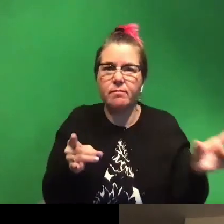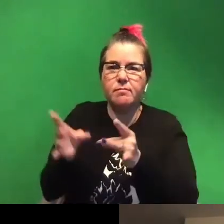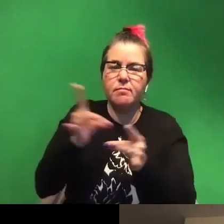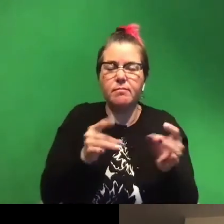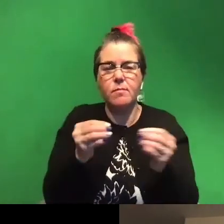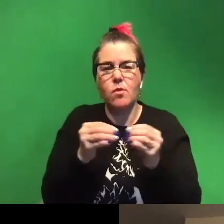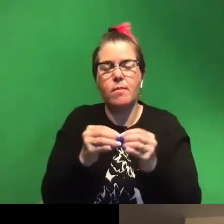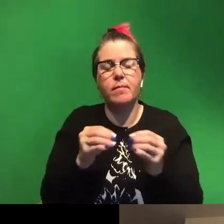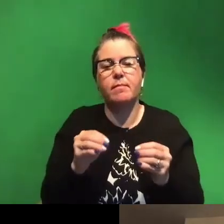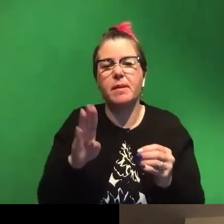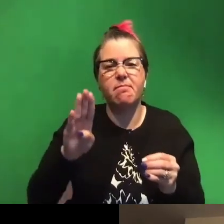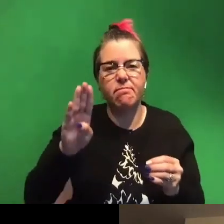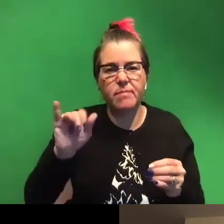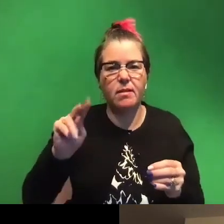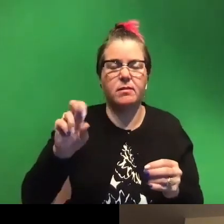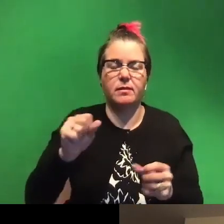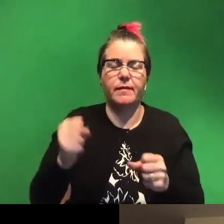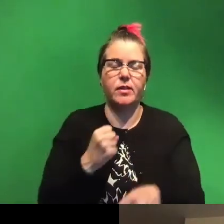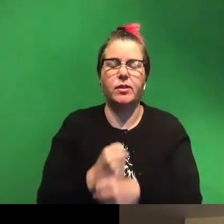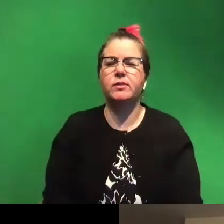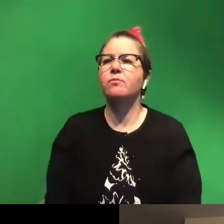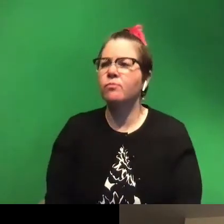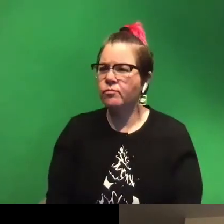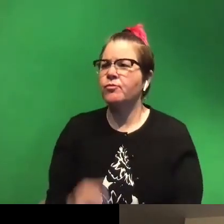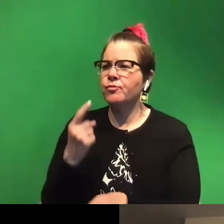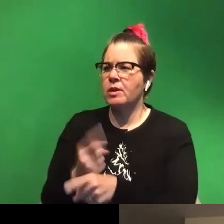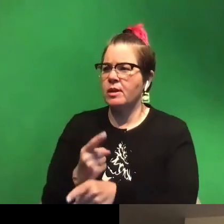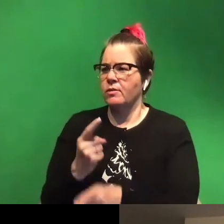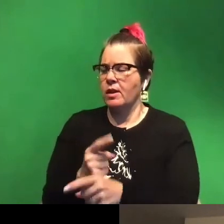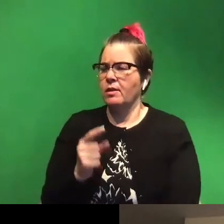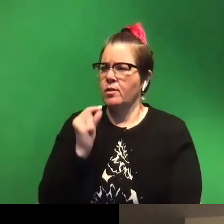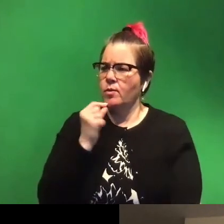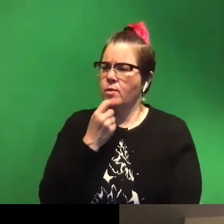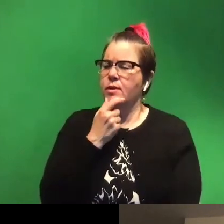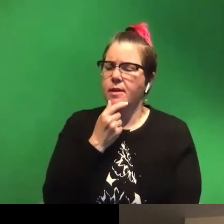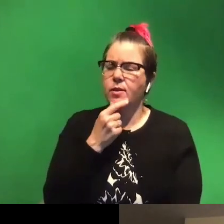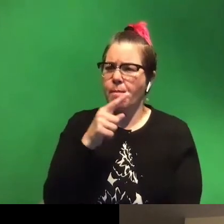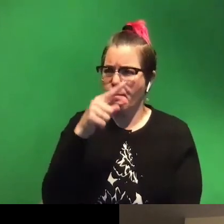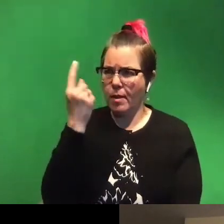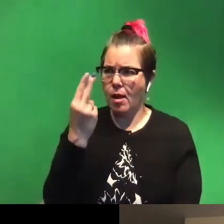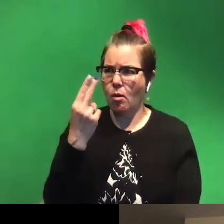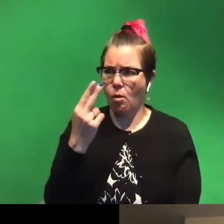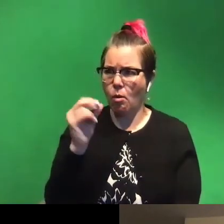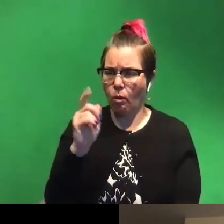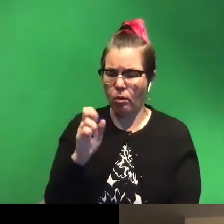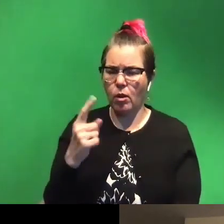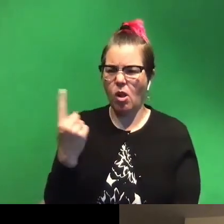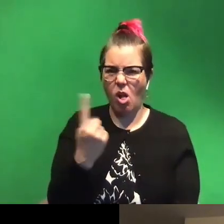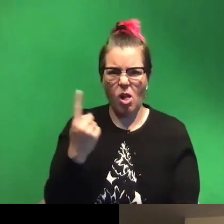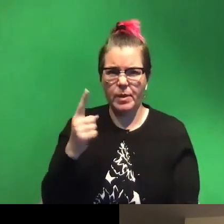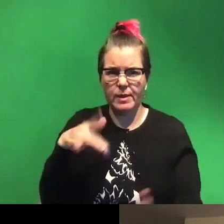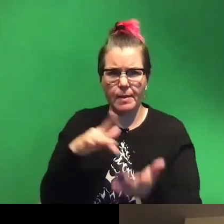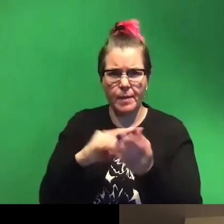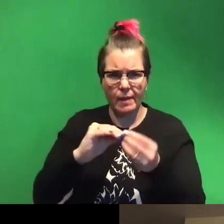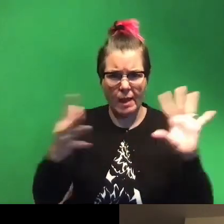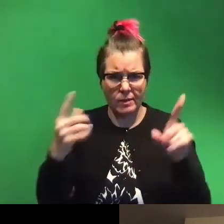billions of years. Right. So cool. So the black hole, there's always a black hole in the center of galaxies. Is